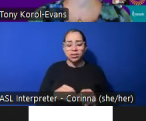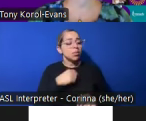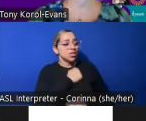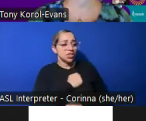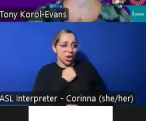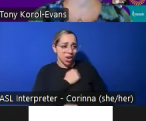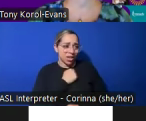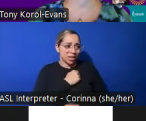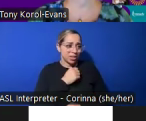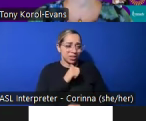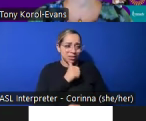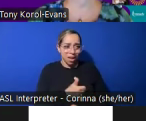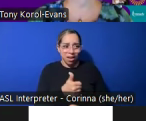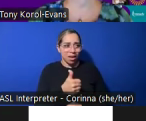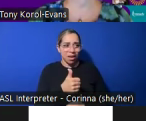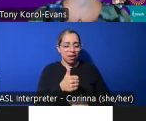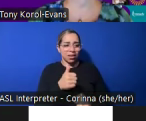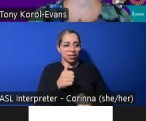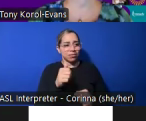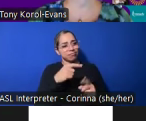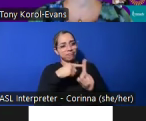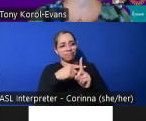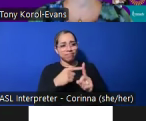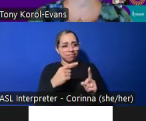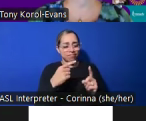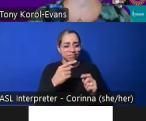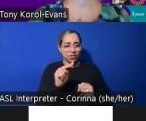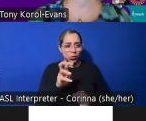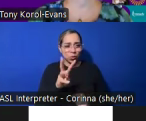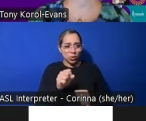there someone that you can talk about this with who's supportive?